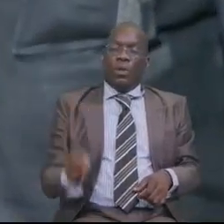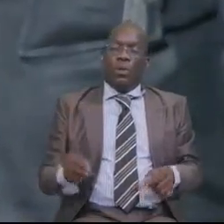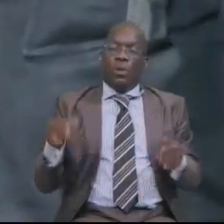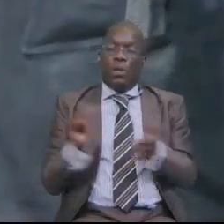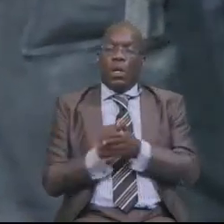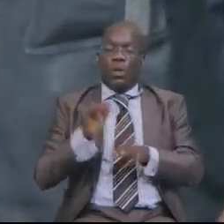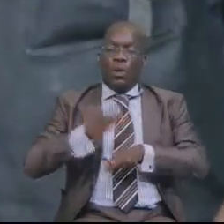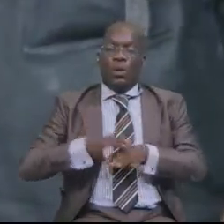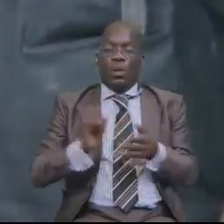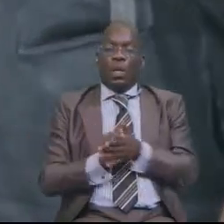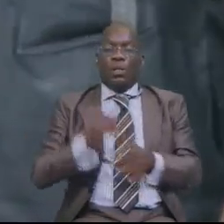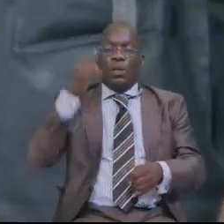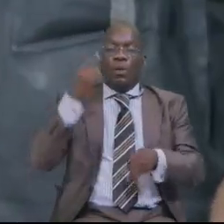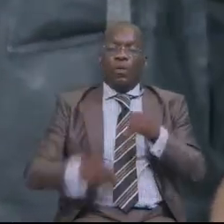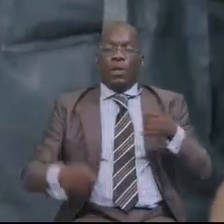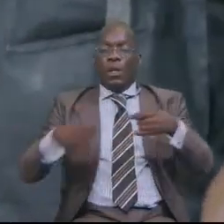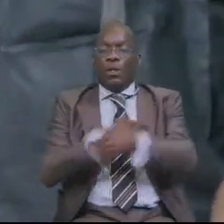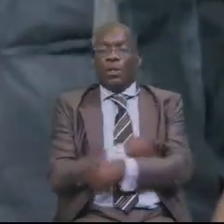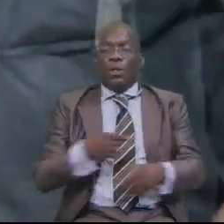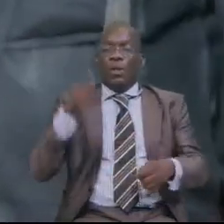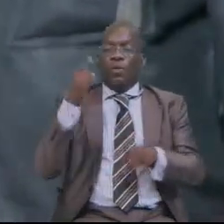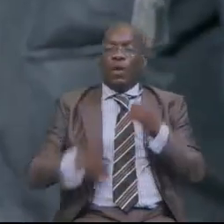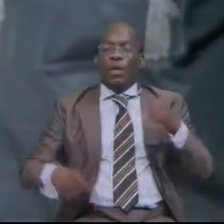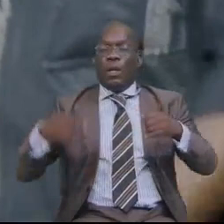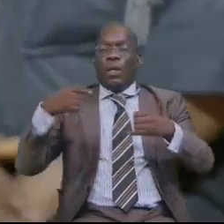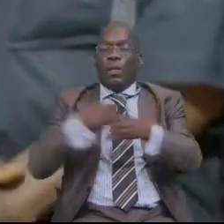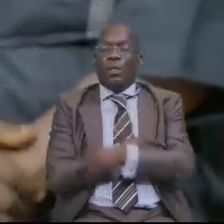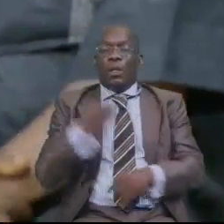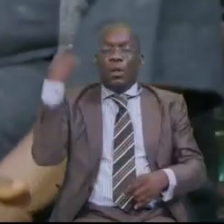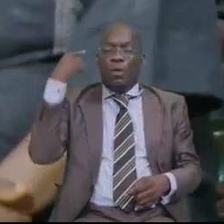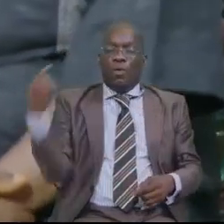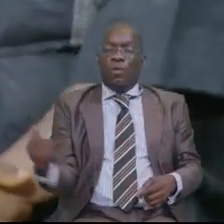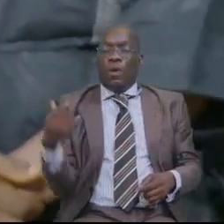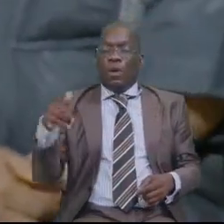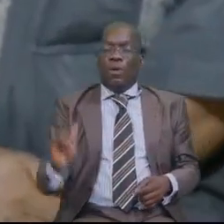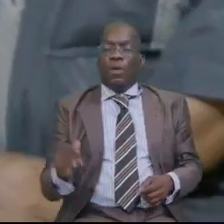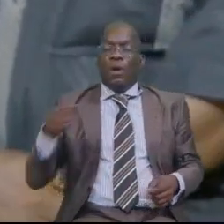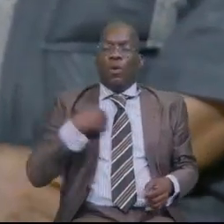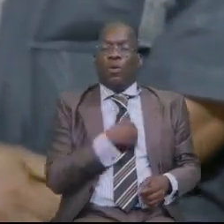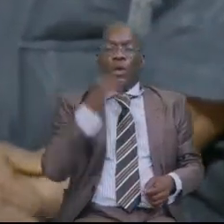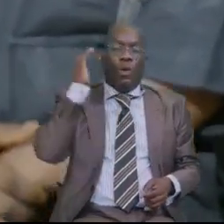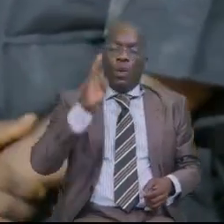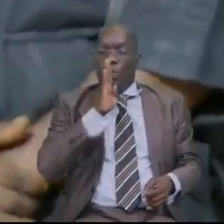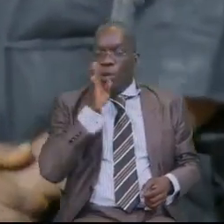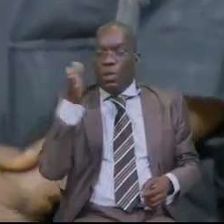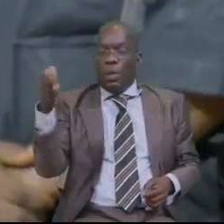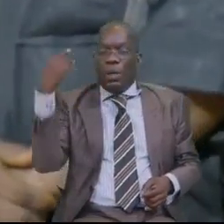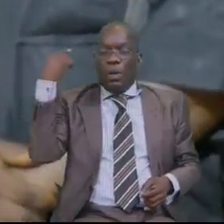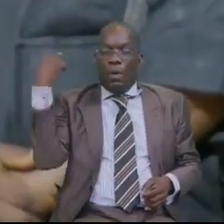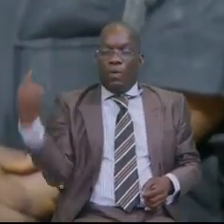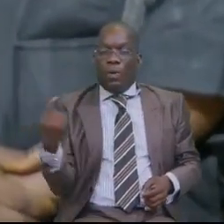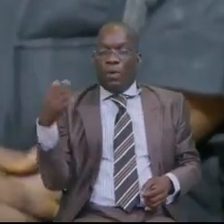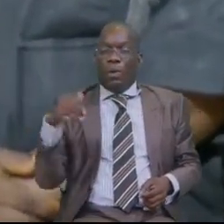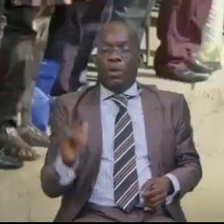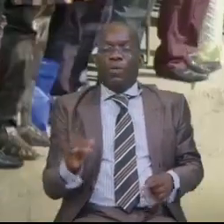that final day forever, we'll be there in Jesus' name. Open your mouth and